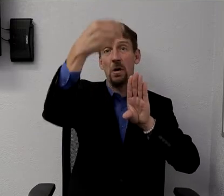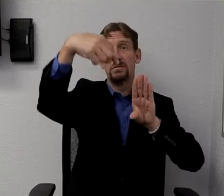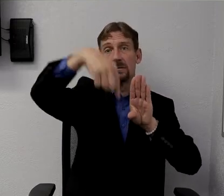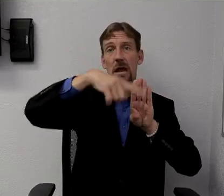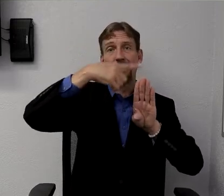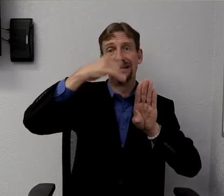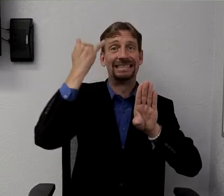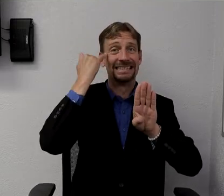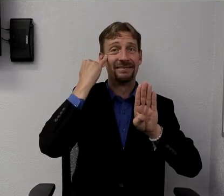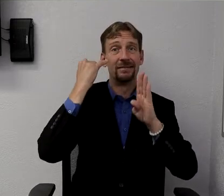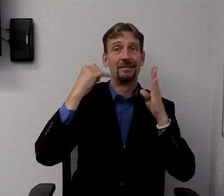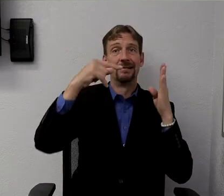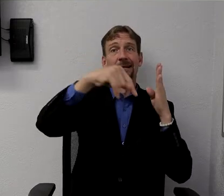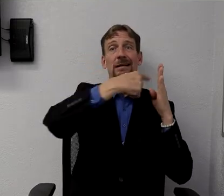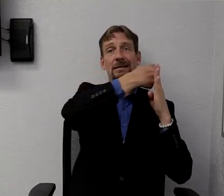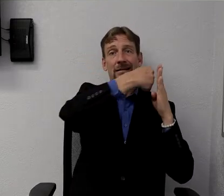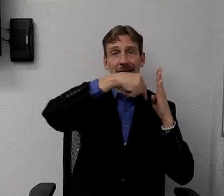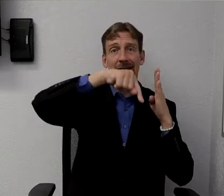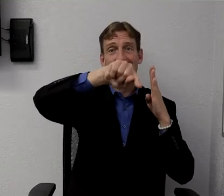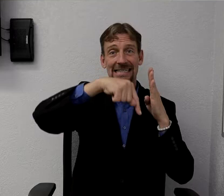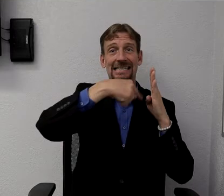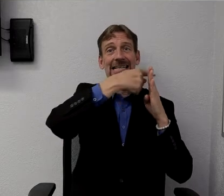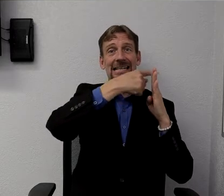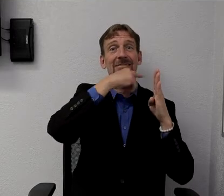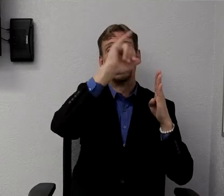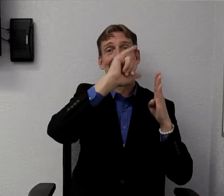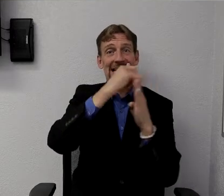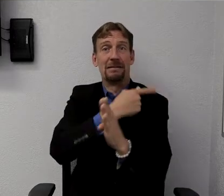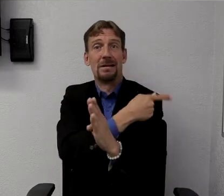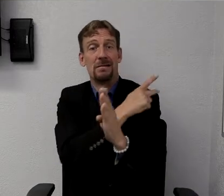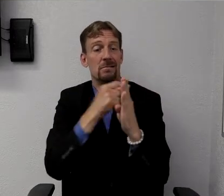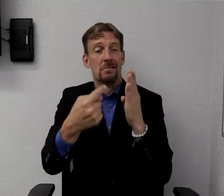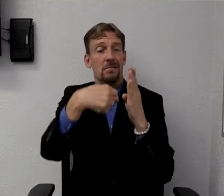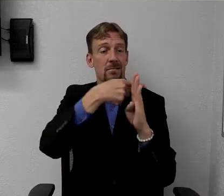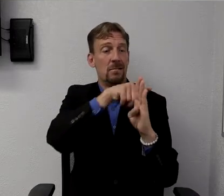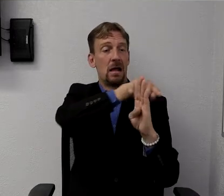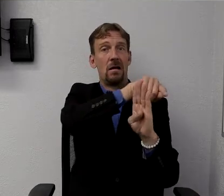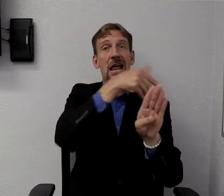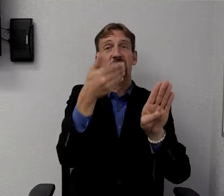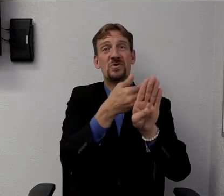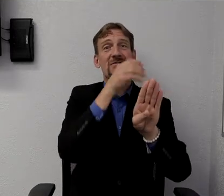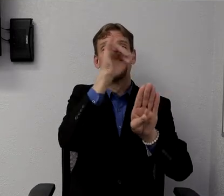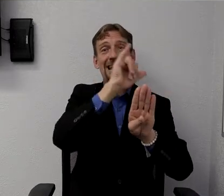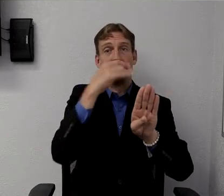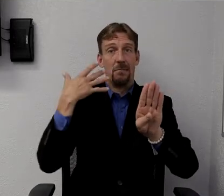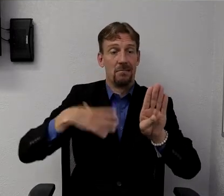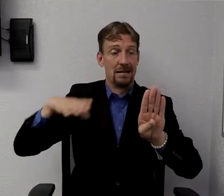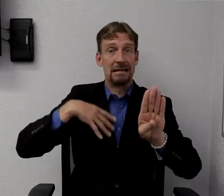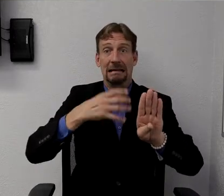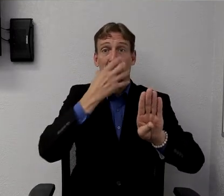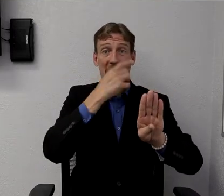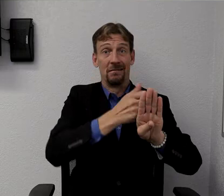that room for that same patient, she'll put that same gown and mask back on. So